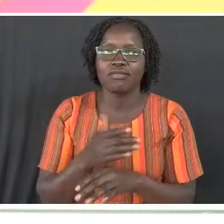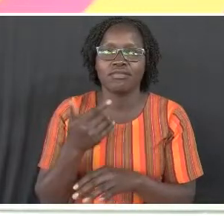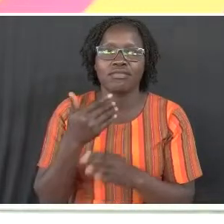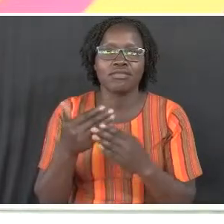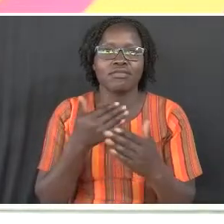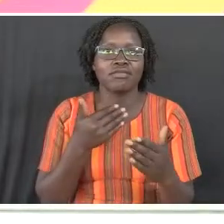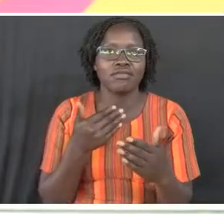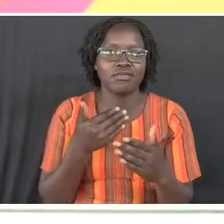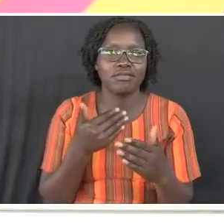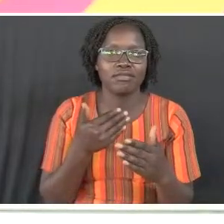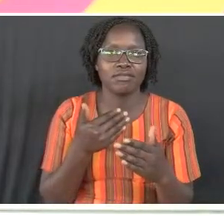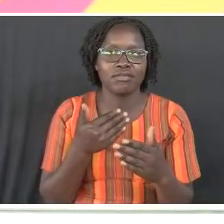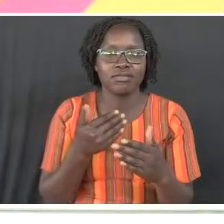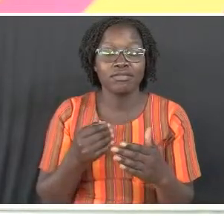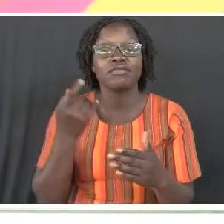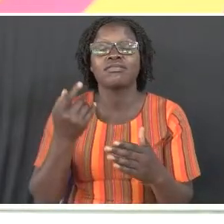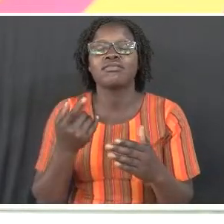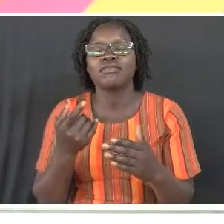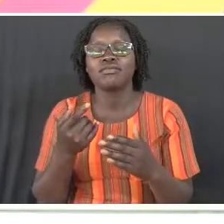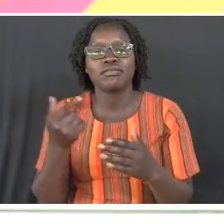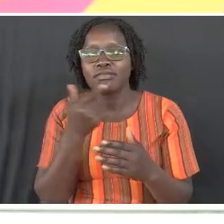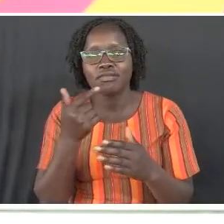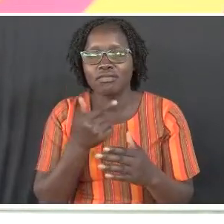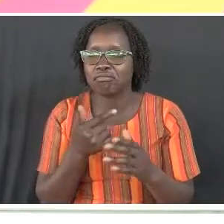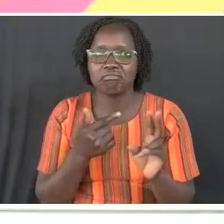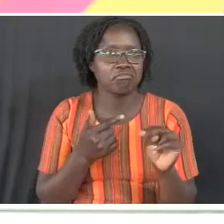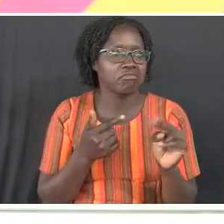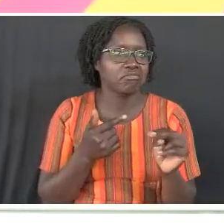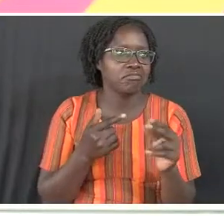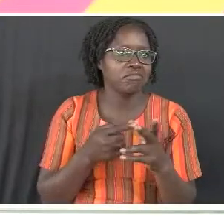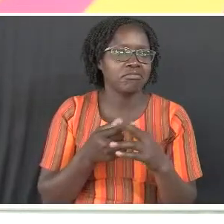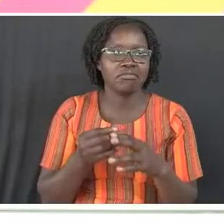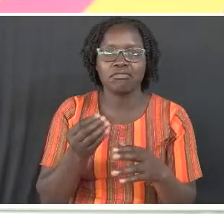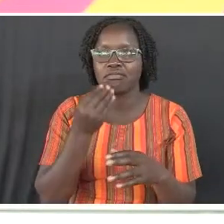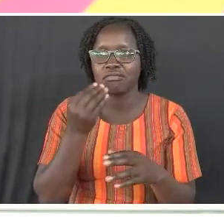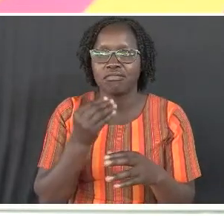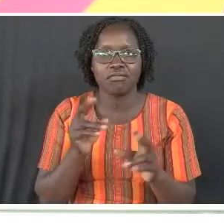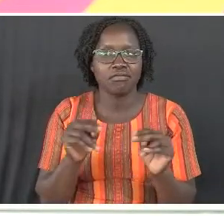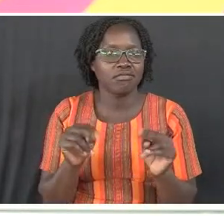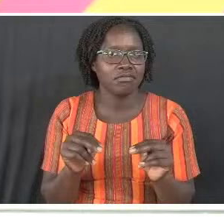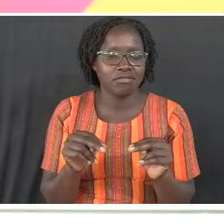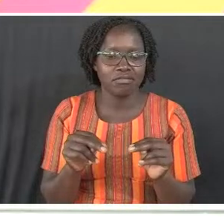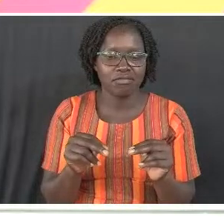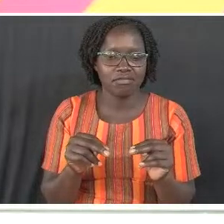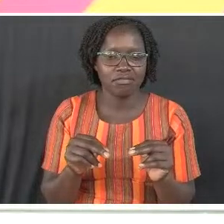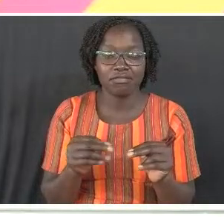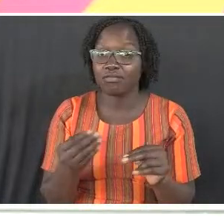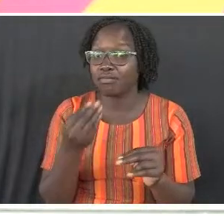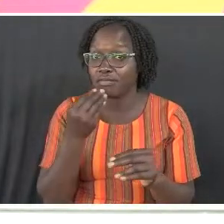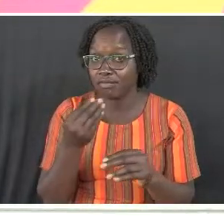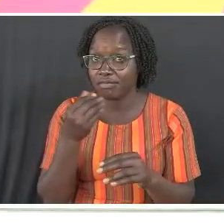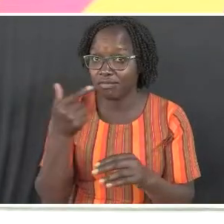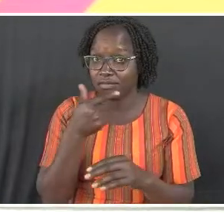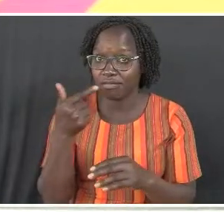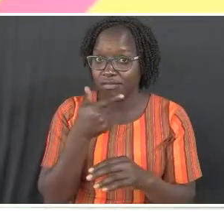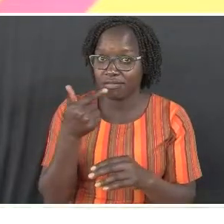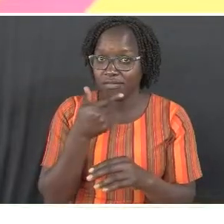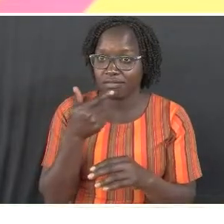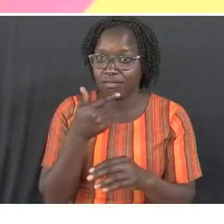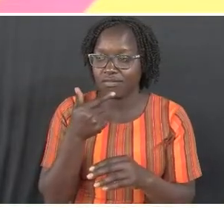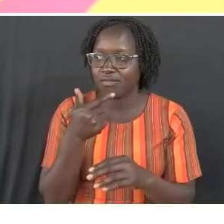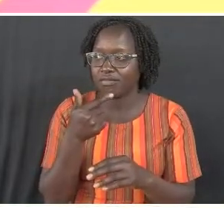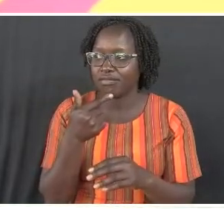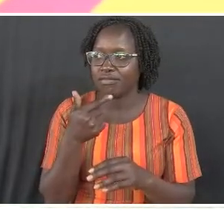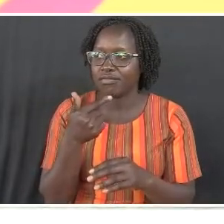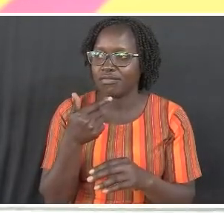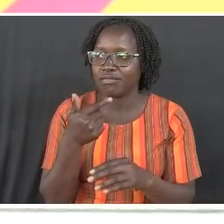before immediately they wake up, they brush, and then they take their breakfast. You're supposed to brush,